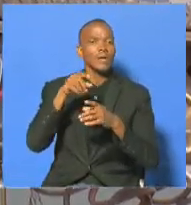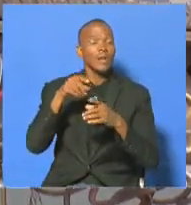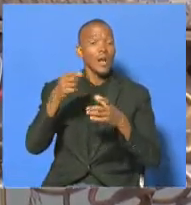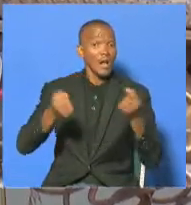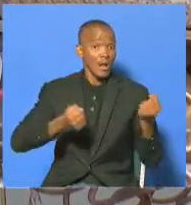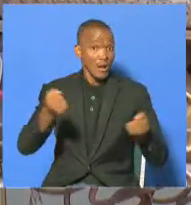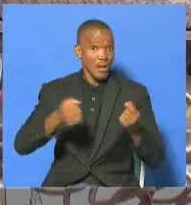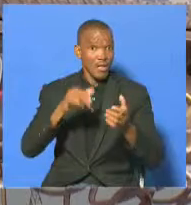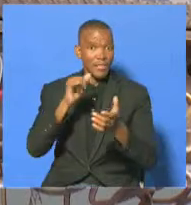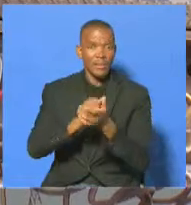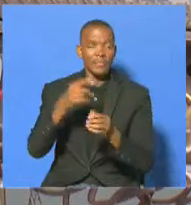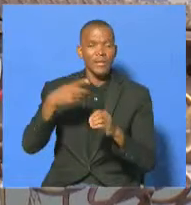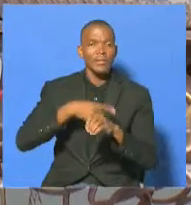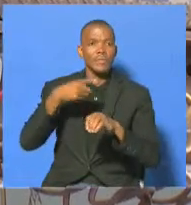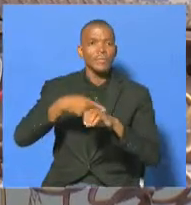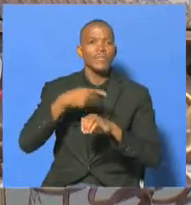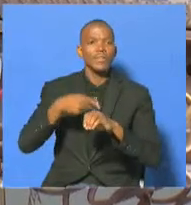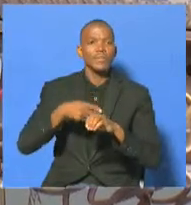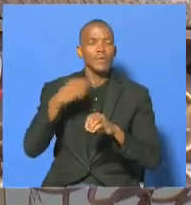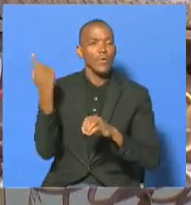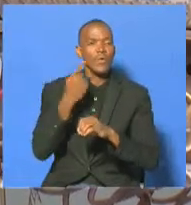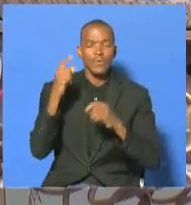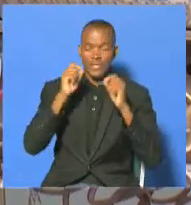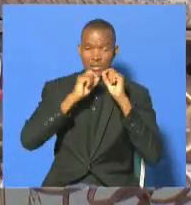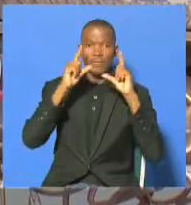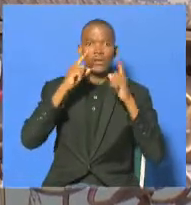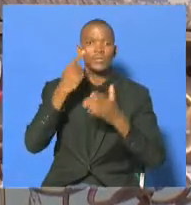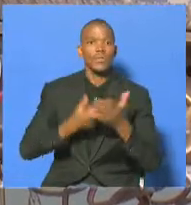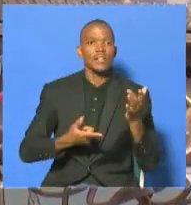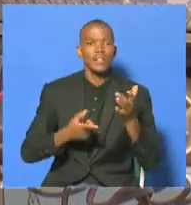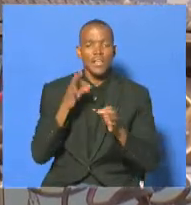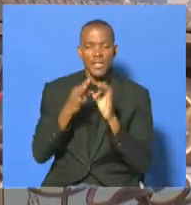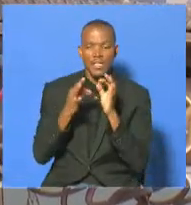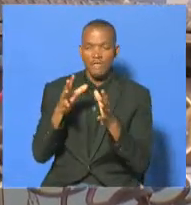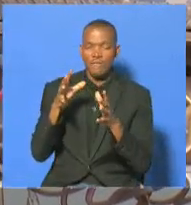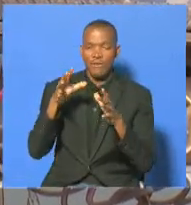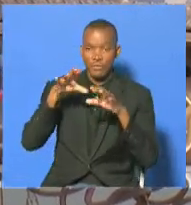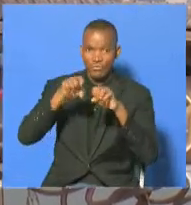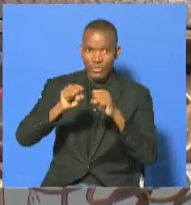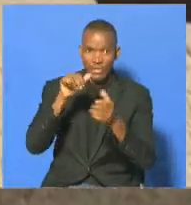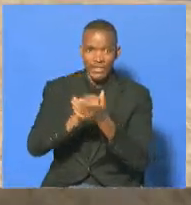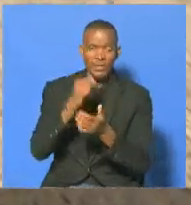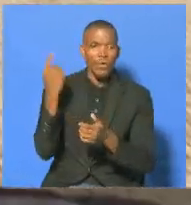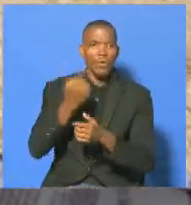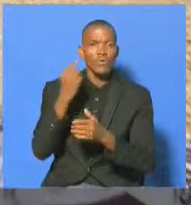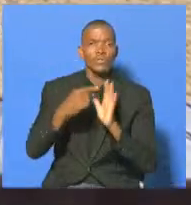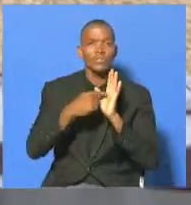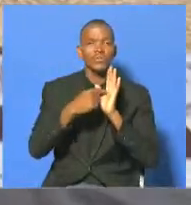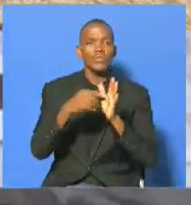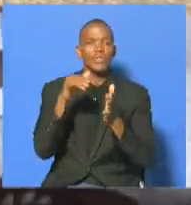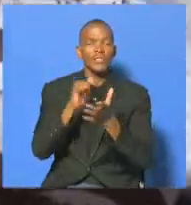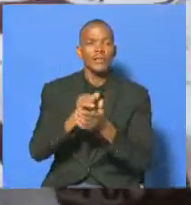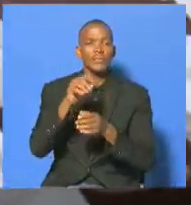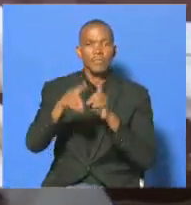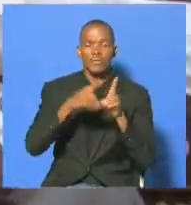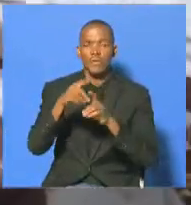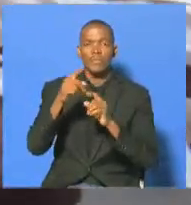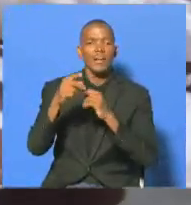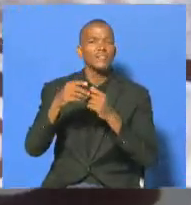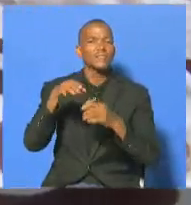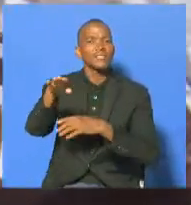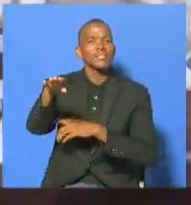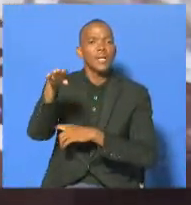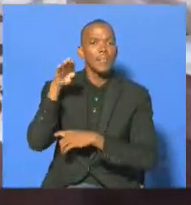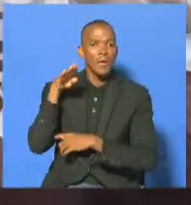tse ditapole mme se se makatsang ko gore ga re di tshwara e nna di amangwa le ba letsola se